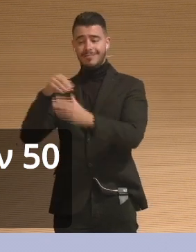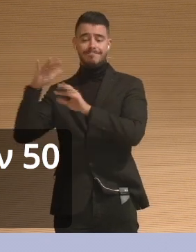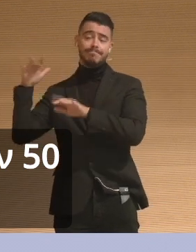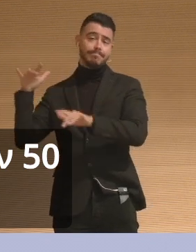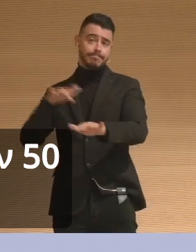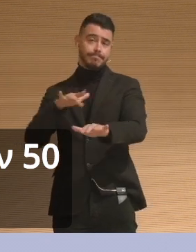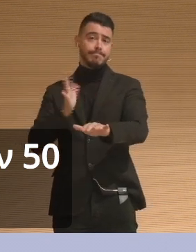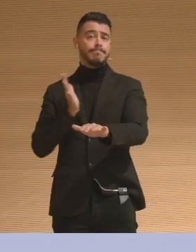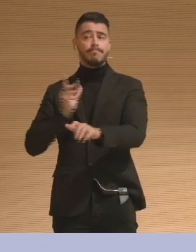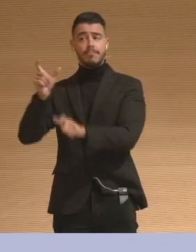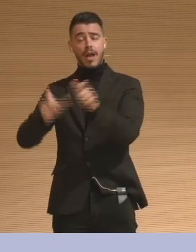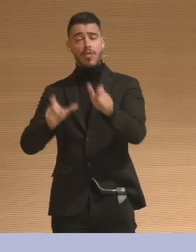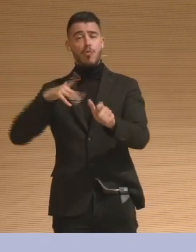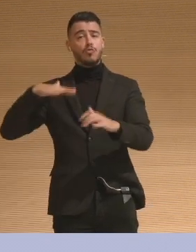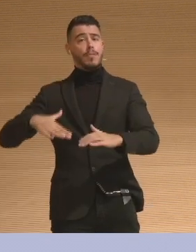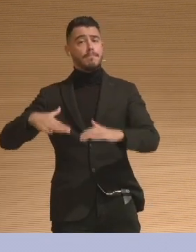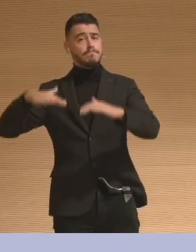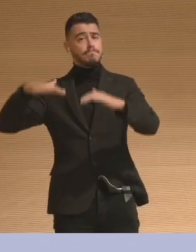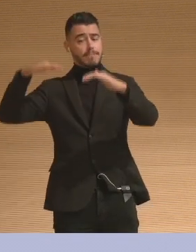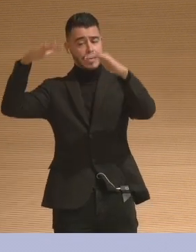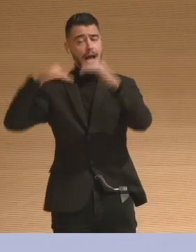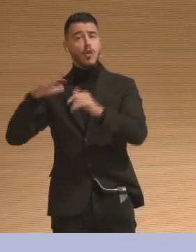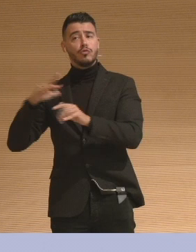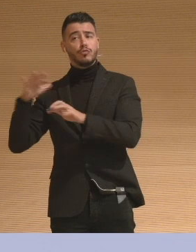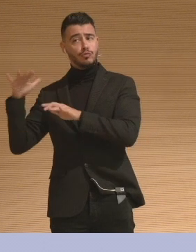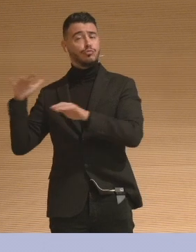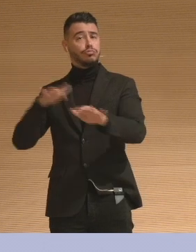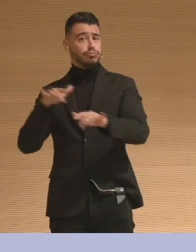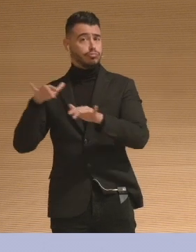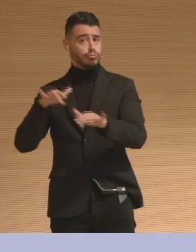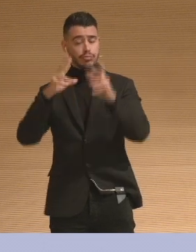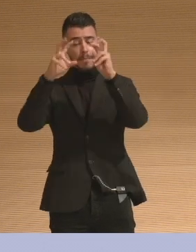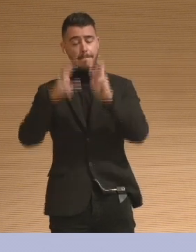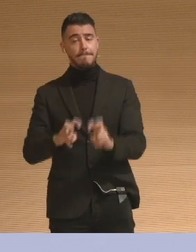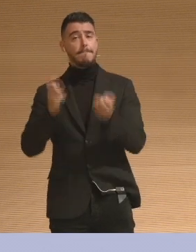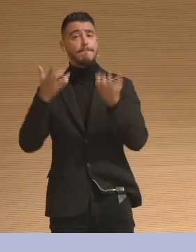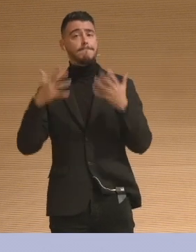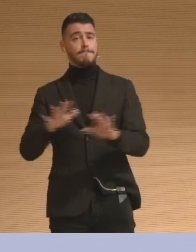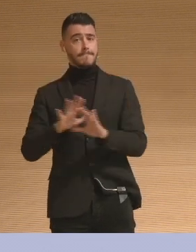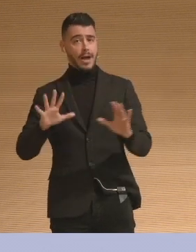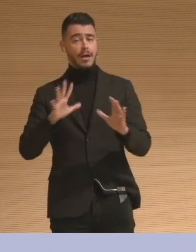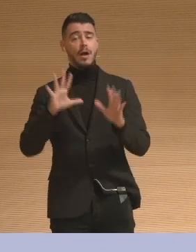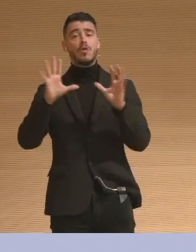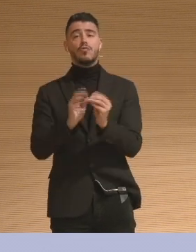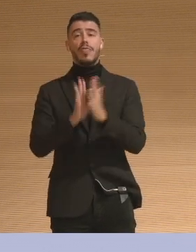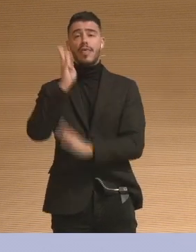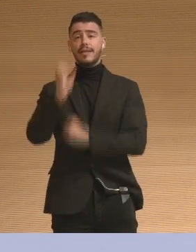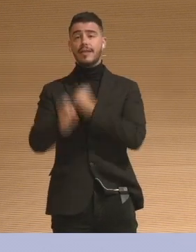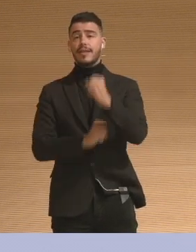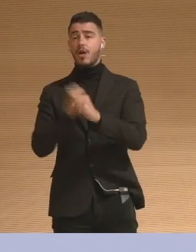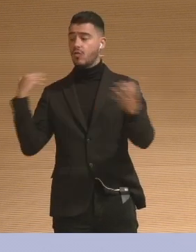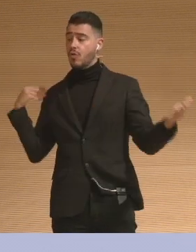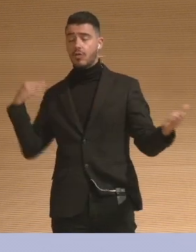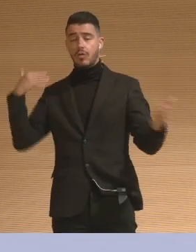50 and above in England for 14 years and used linked mortality data from National Health Service